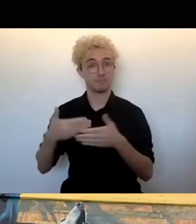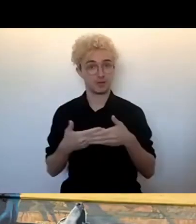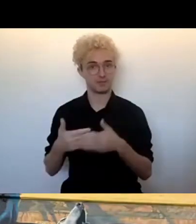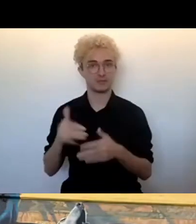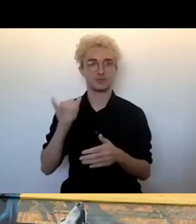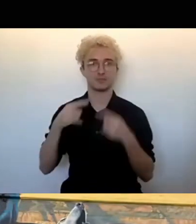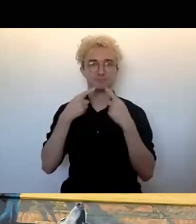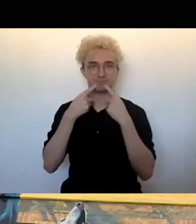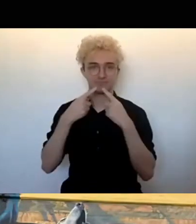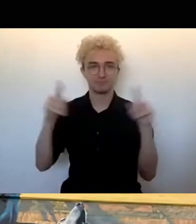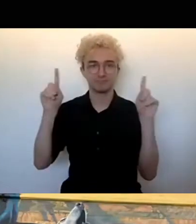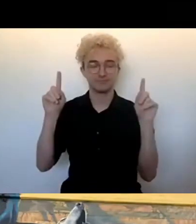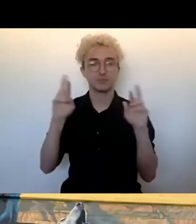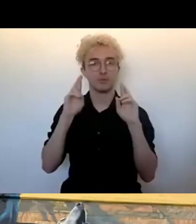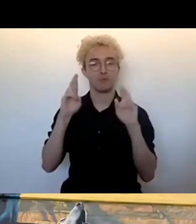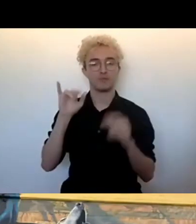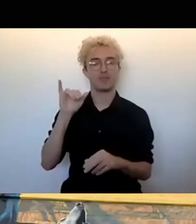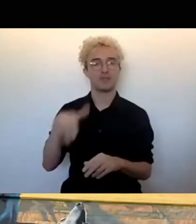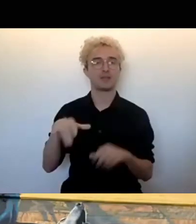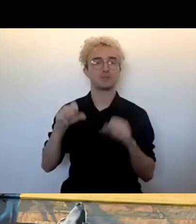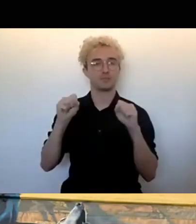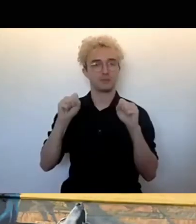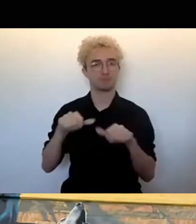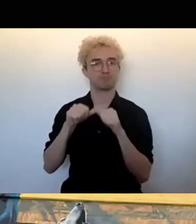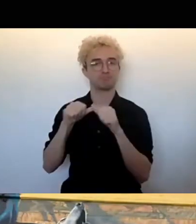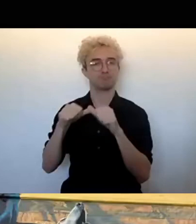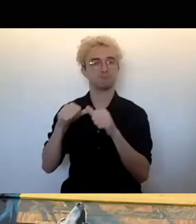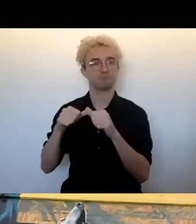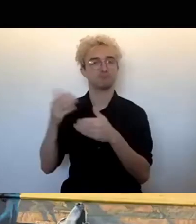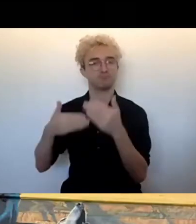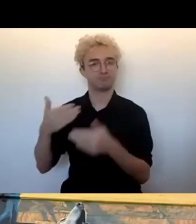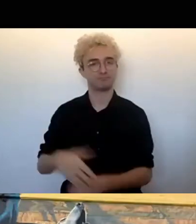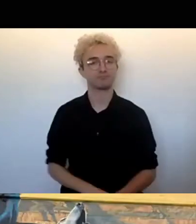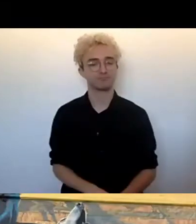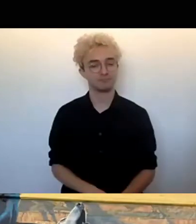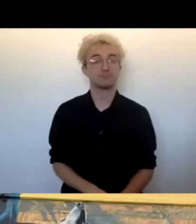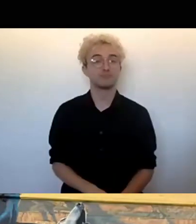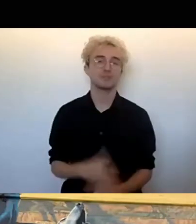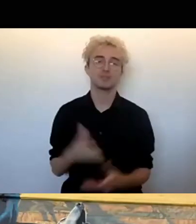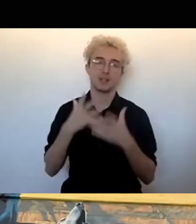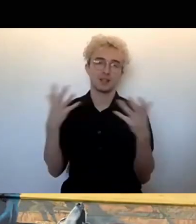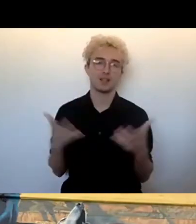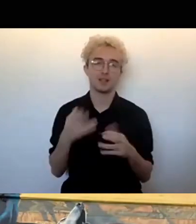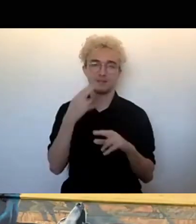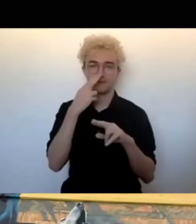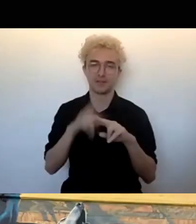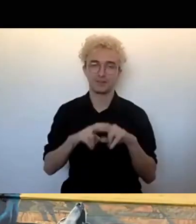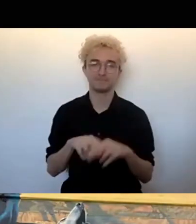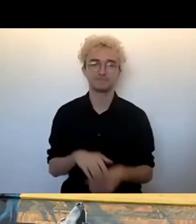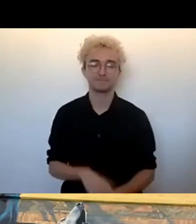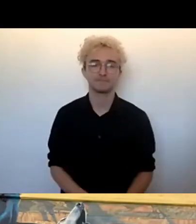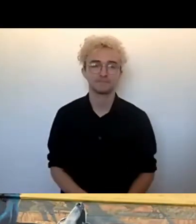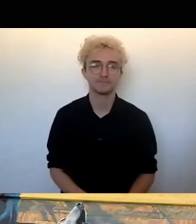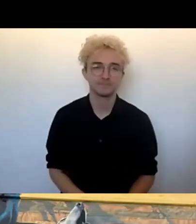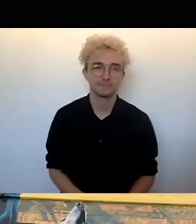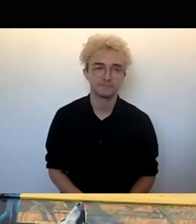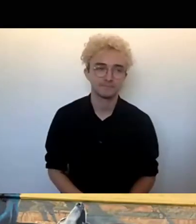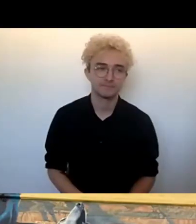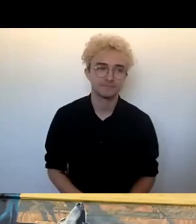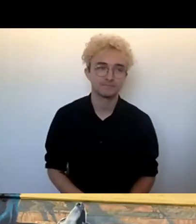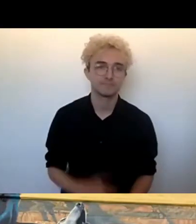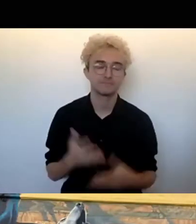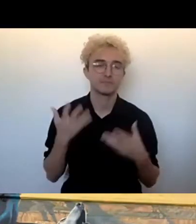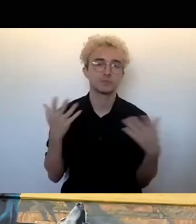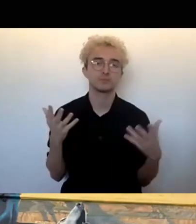to continue to bring these guys out here to do this. So it's a lot of fun. It's hard, I've got a permit to fly